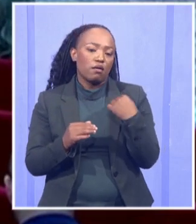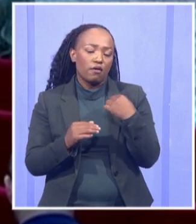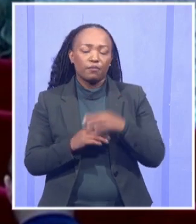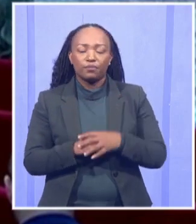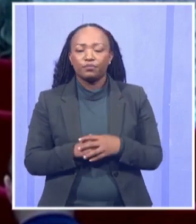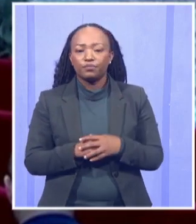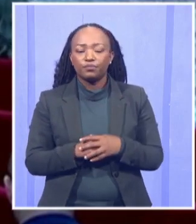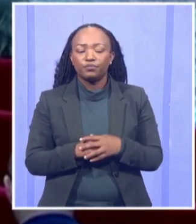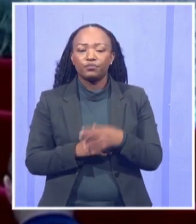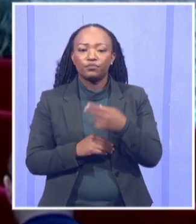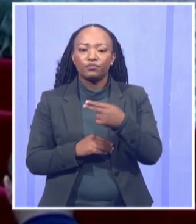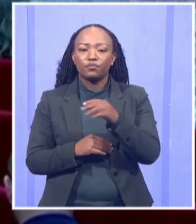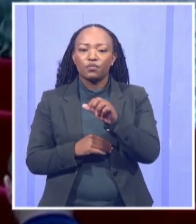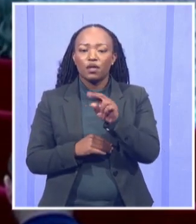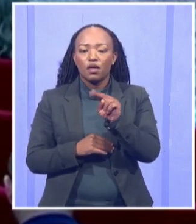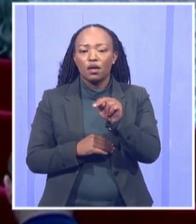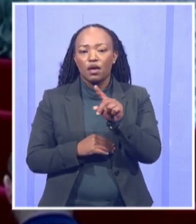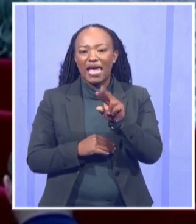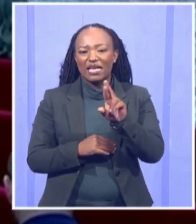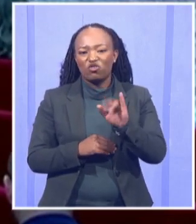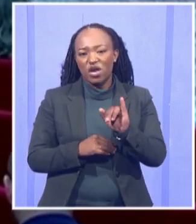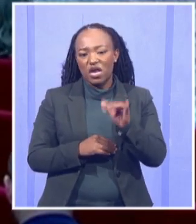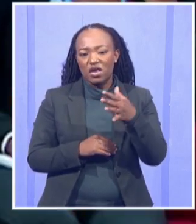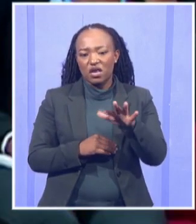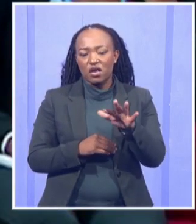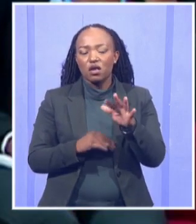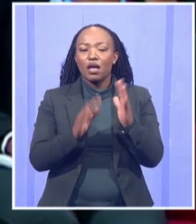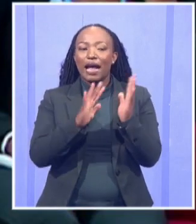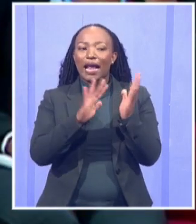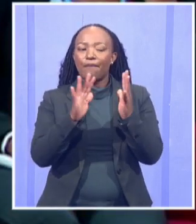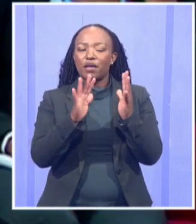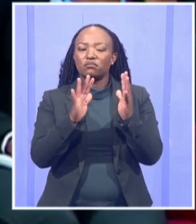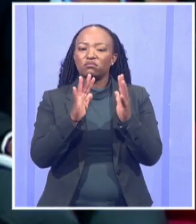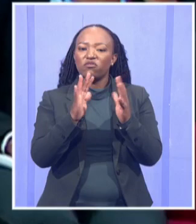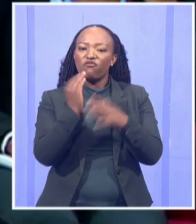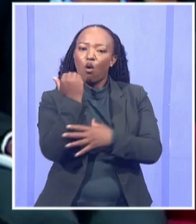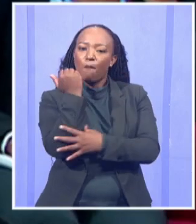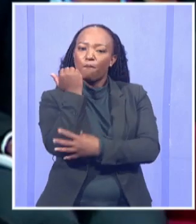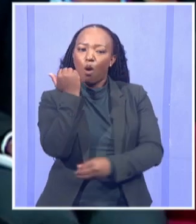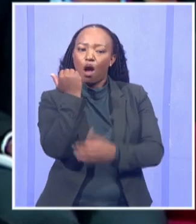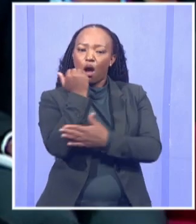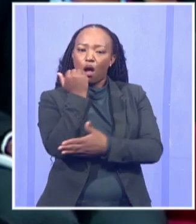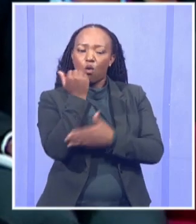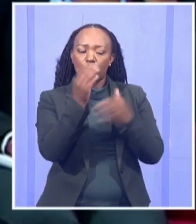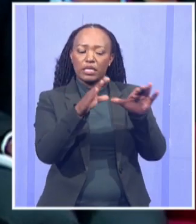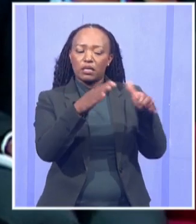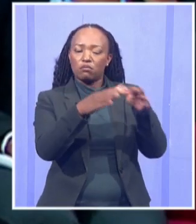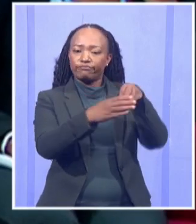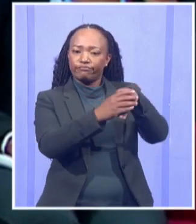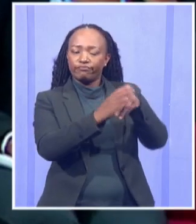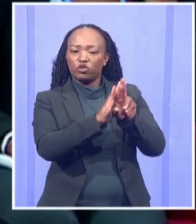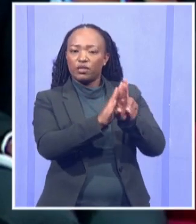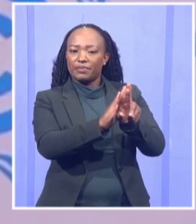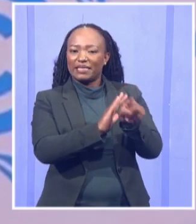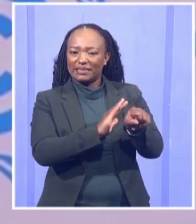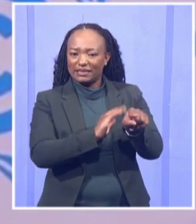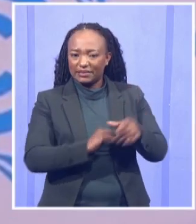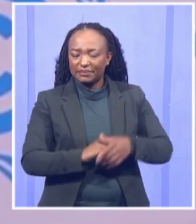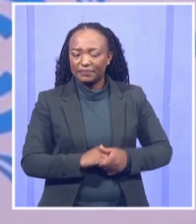Kwabenga Kakofu is Ghana's special envoy of the Climate Vulnerable Forum. There must be a prearranged